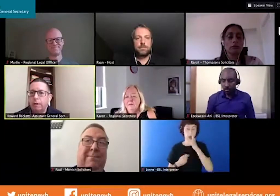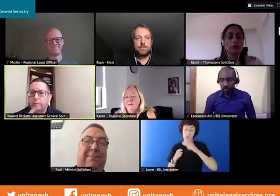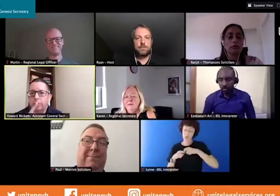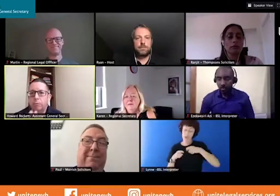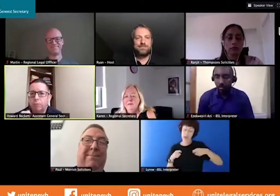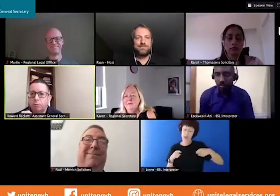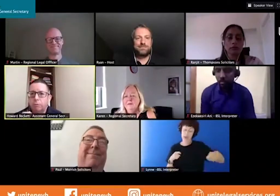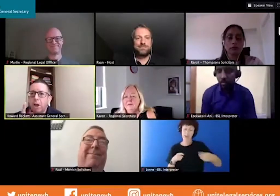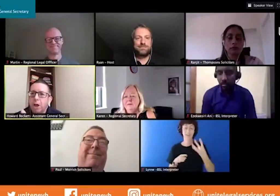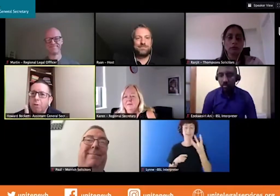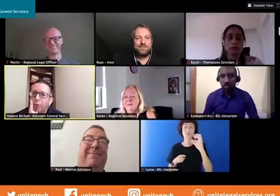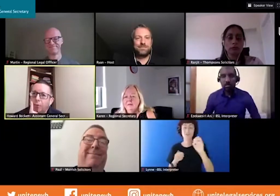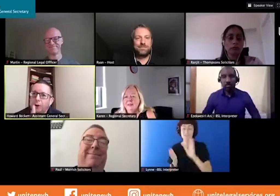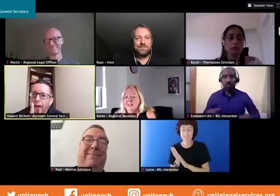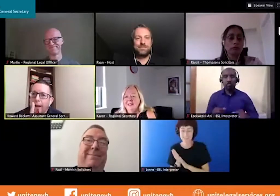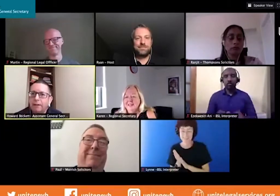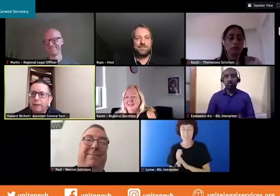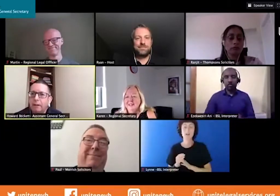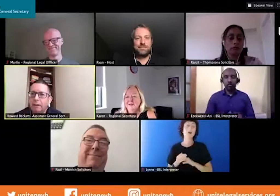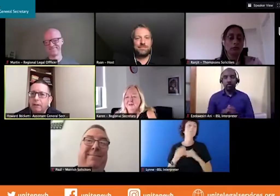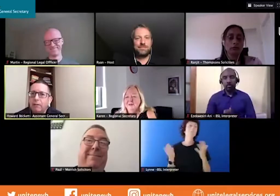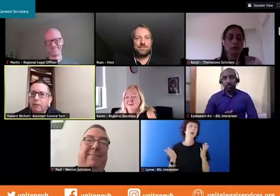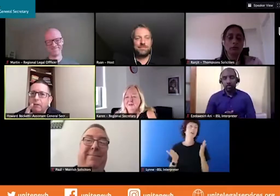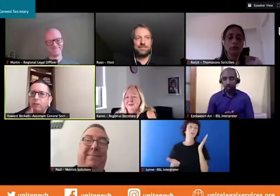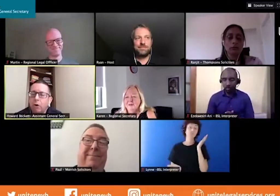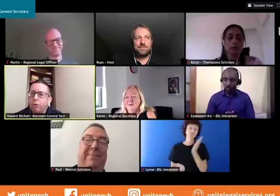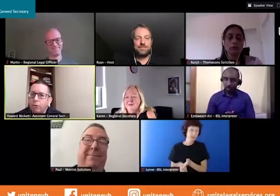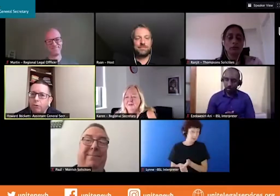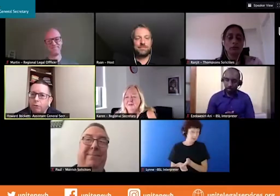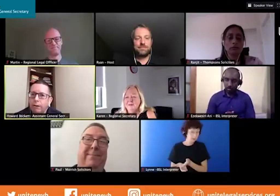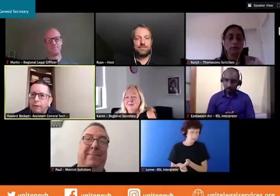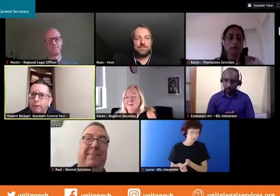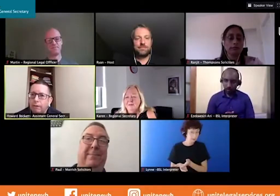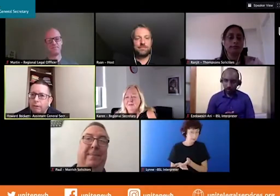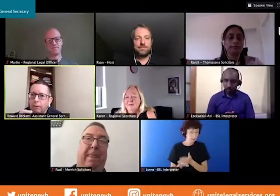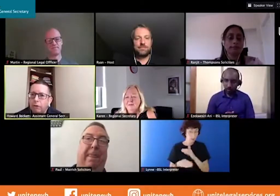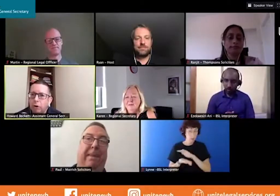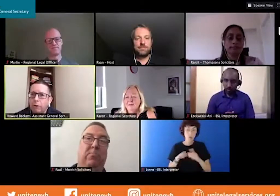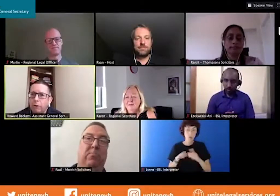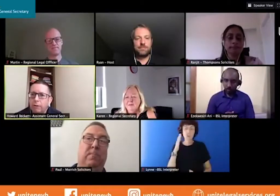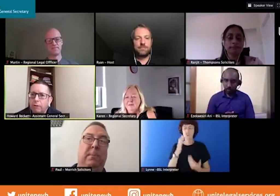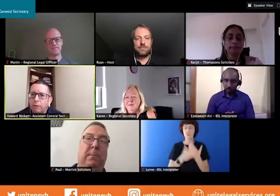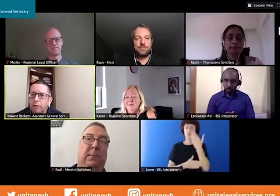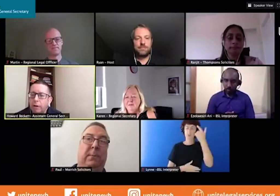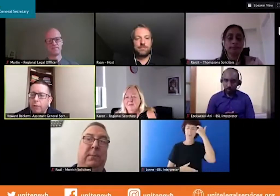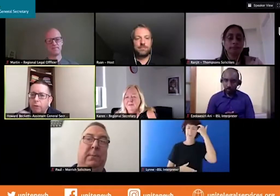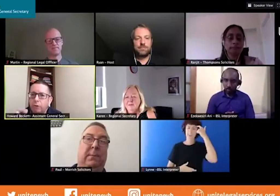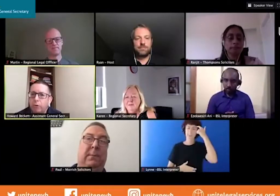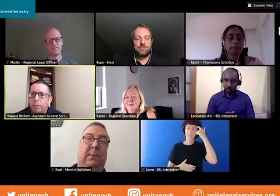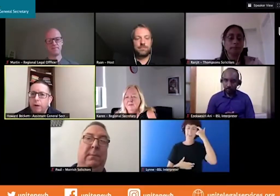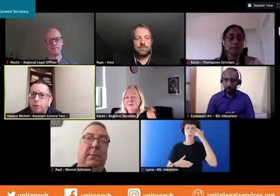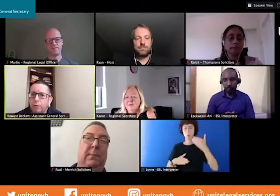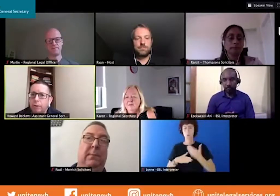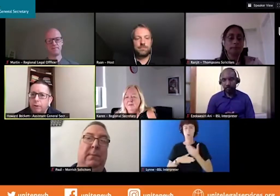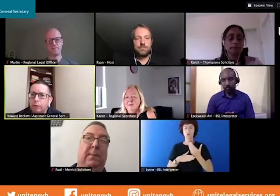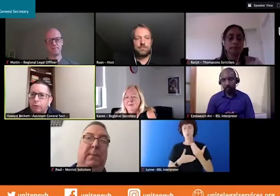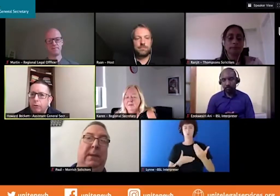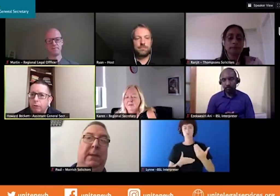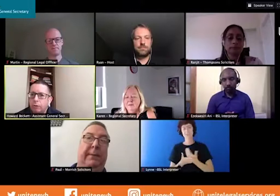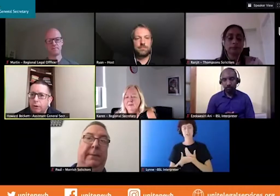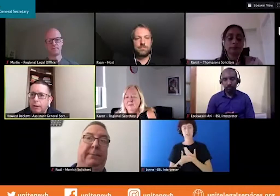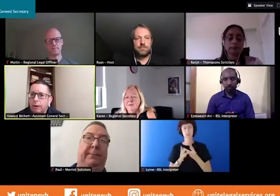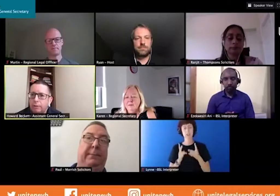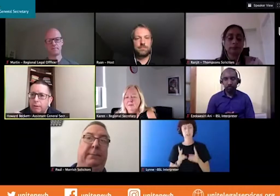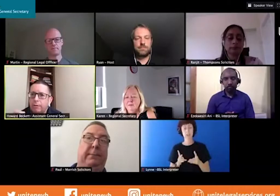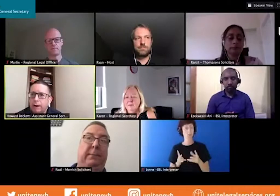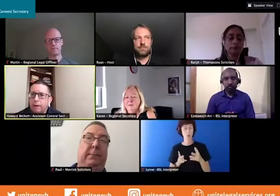But the reality of this is not new thinking, this job retention scheme. It was used by Germany in 2008 after the financial